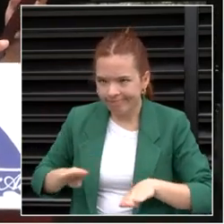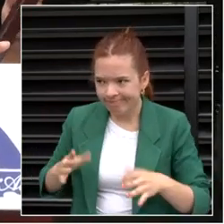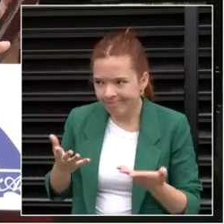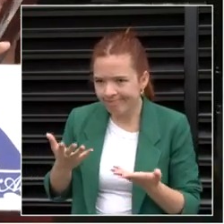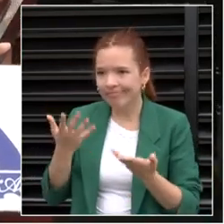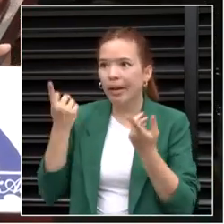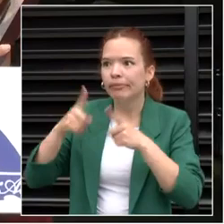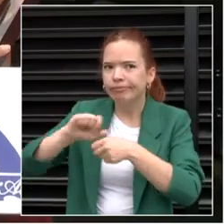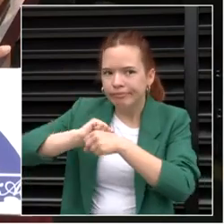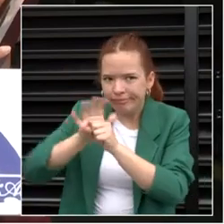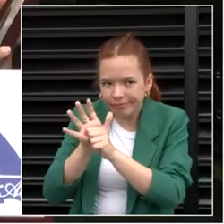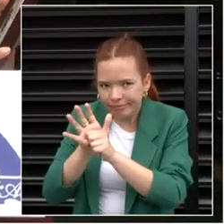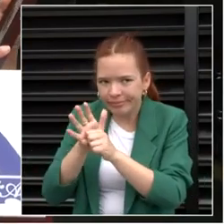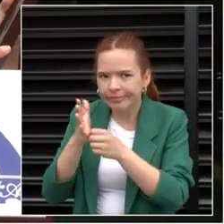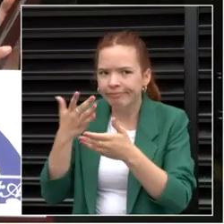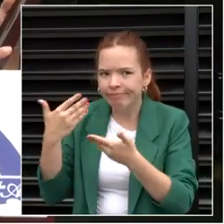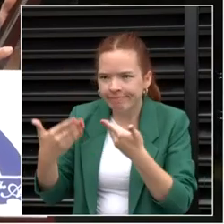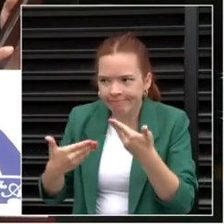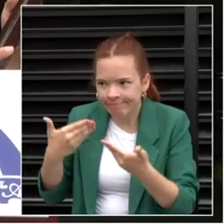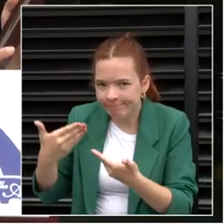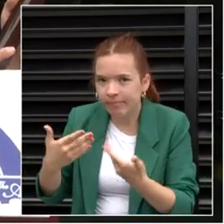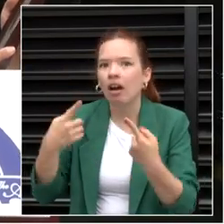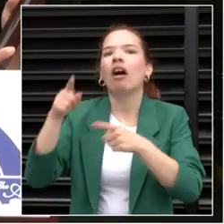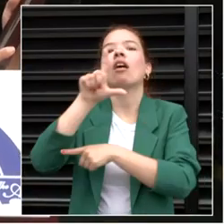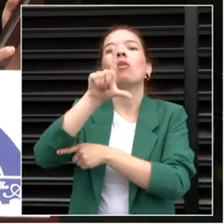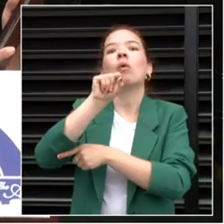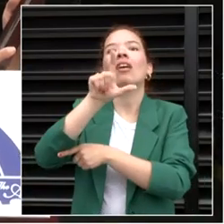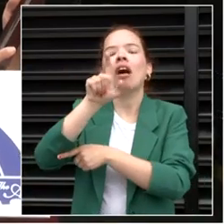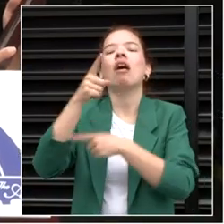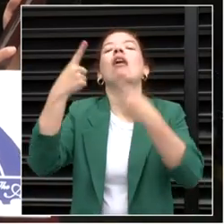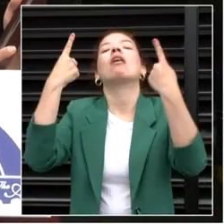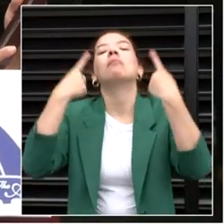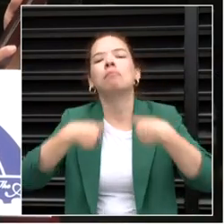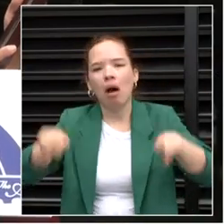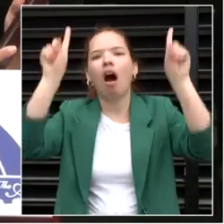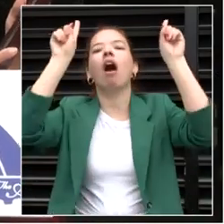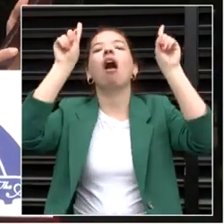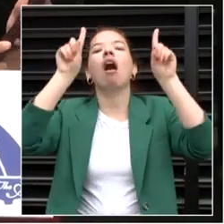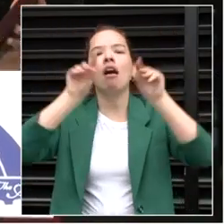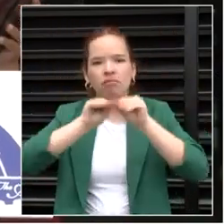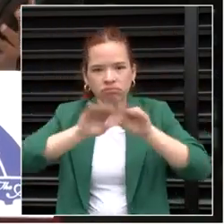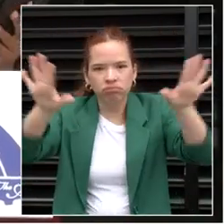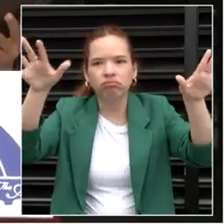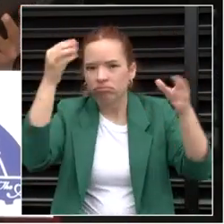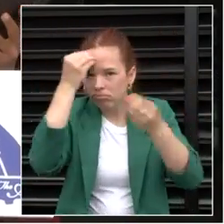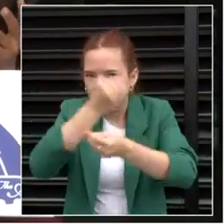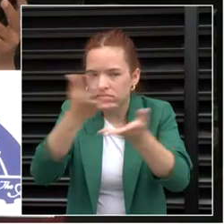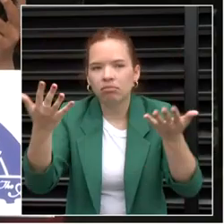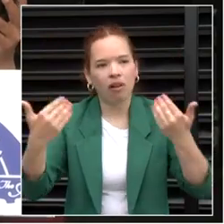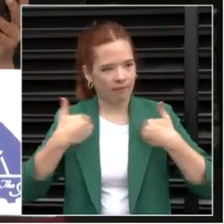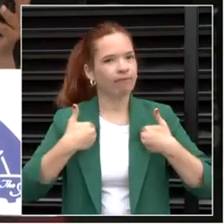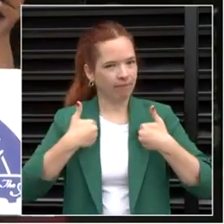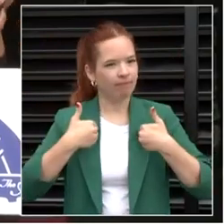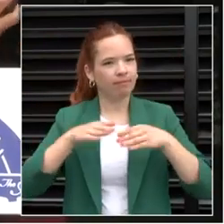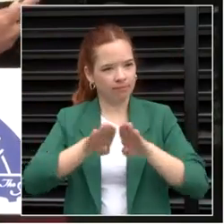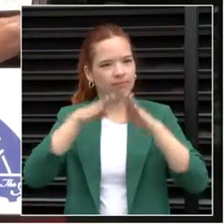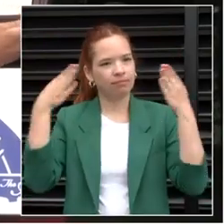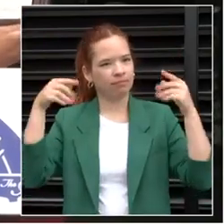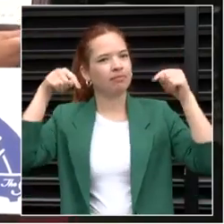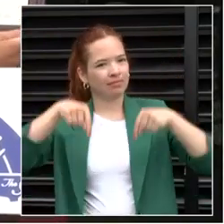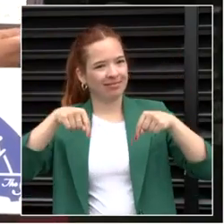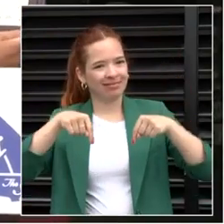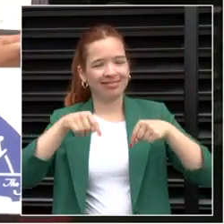2021, providing a packed house and a jubilant music experience. So once again, today is